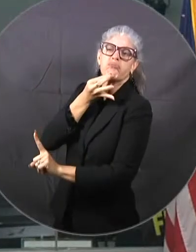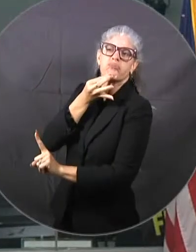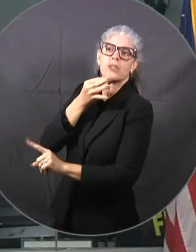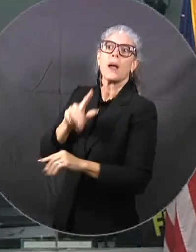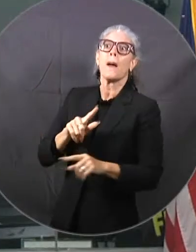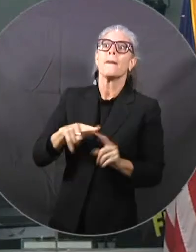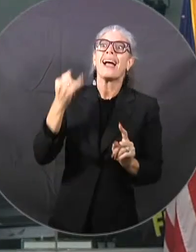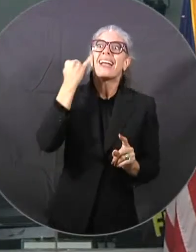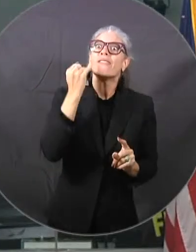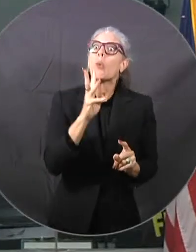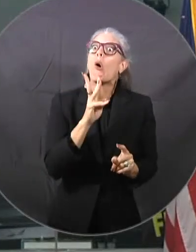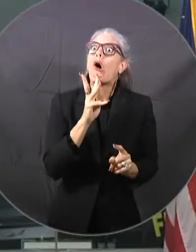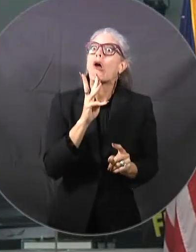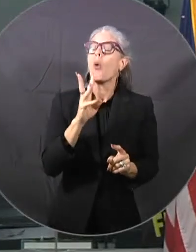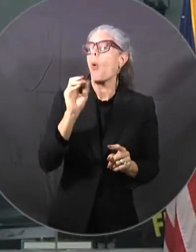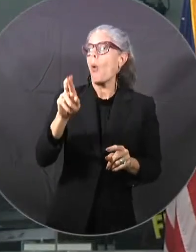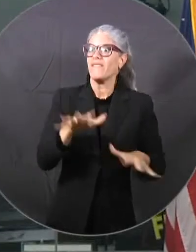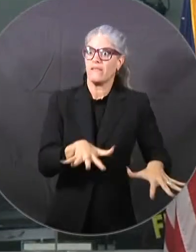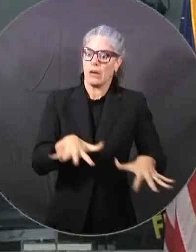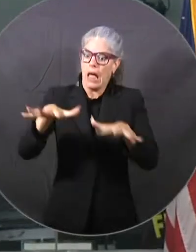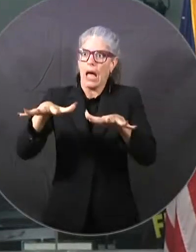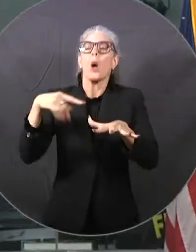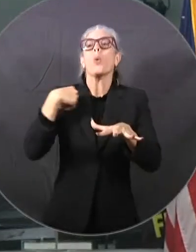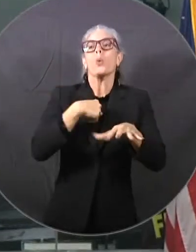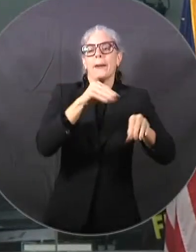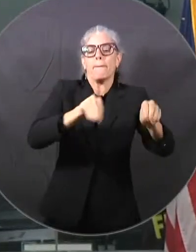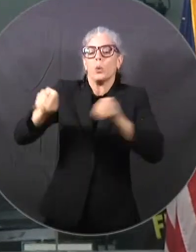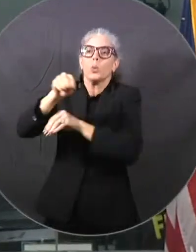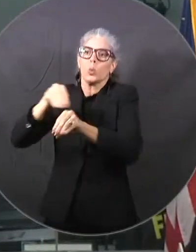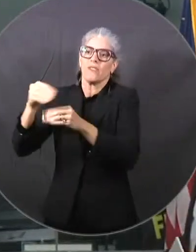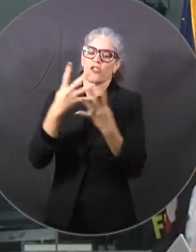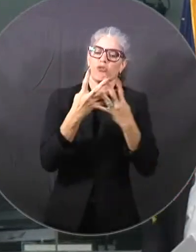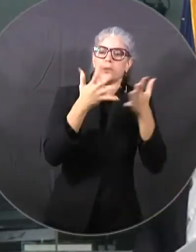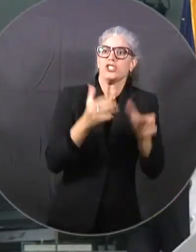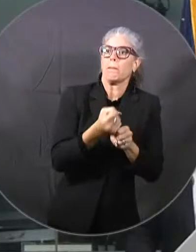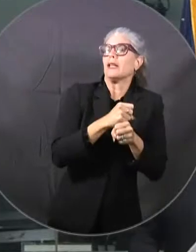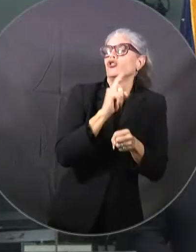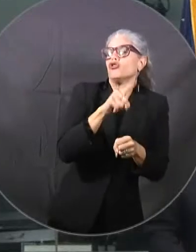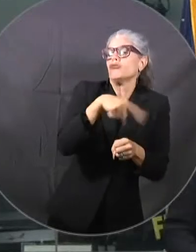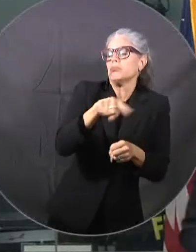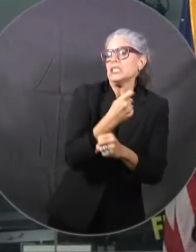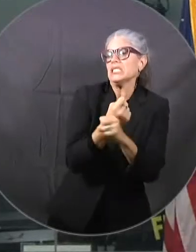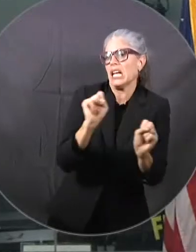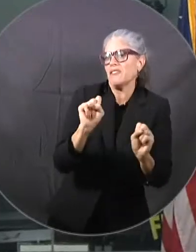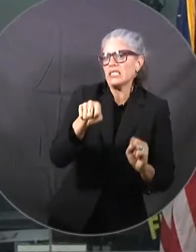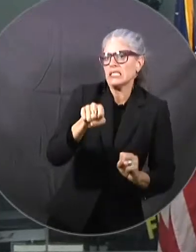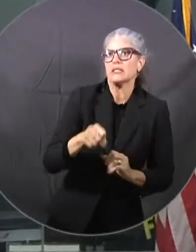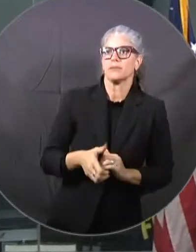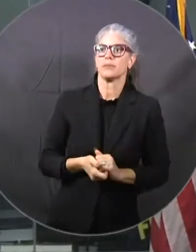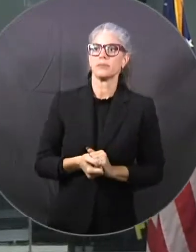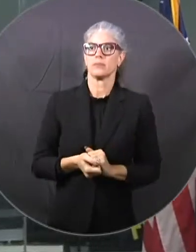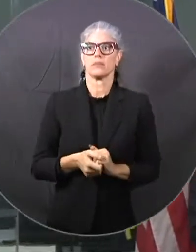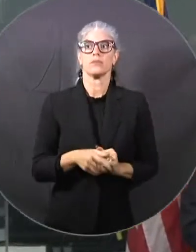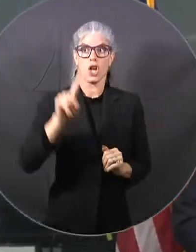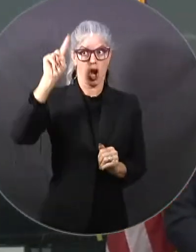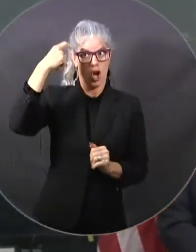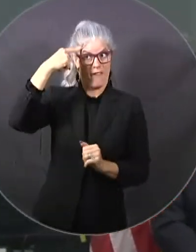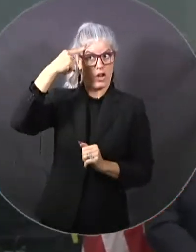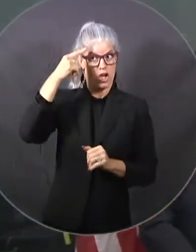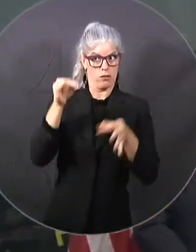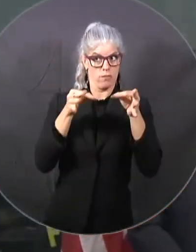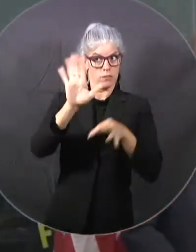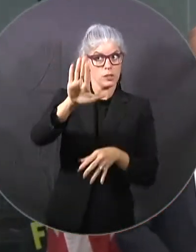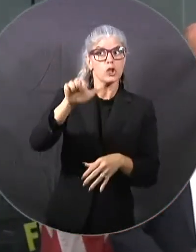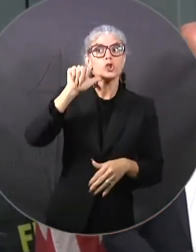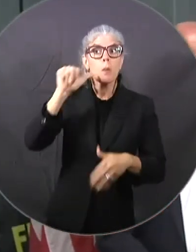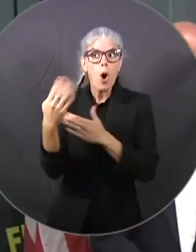will move those individuals to safety. Okay, so we will be back first thing in the morning, so please follow the